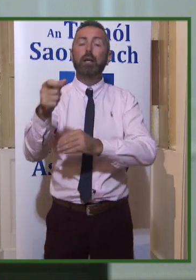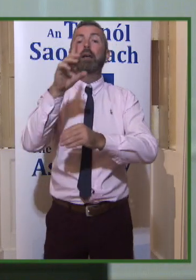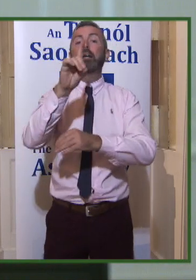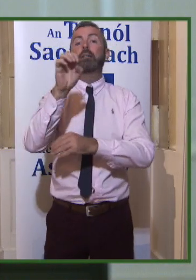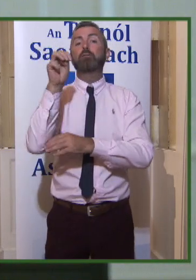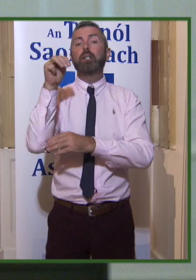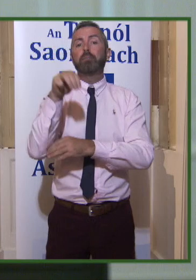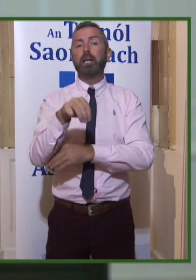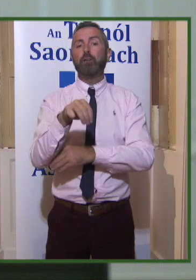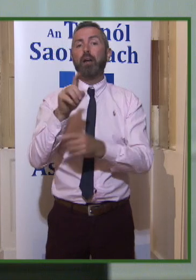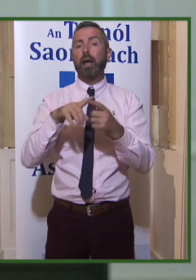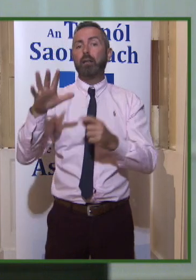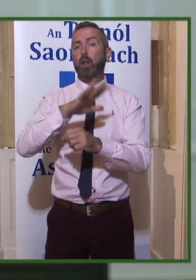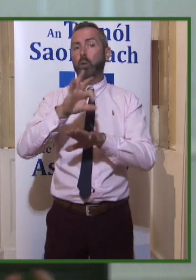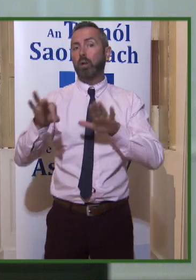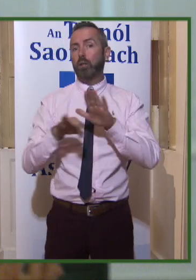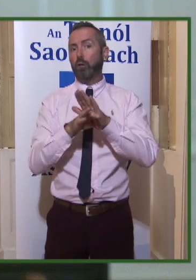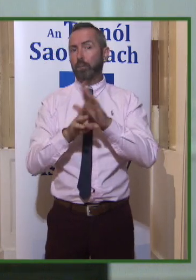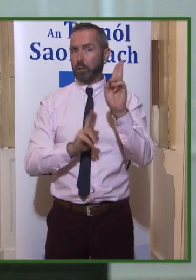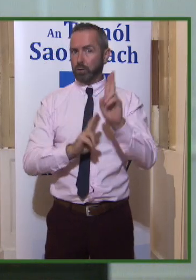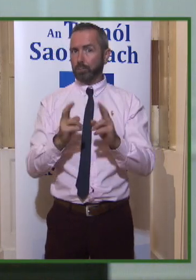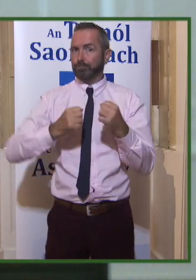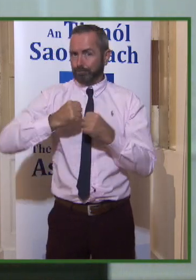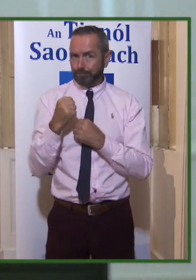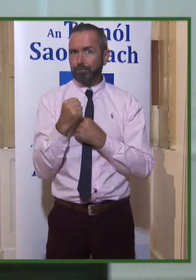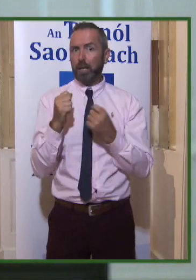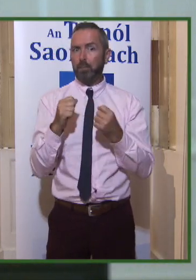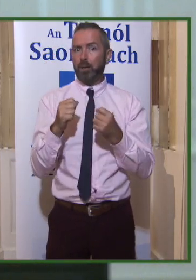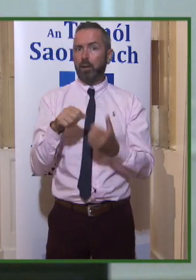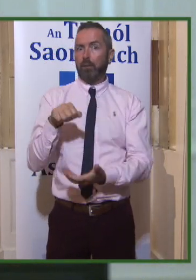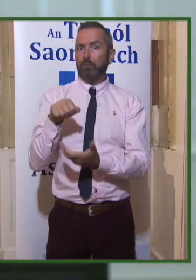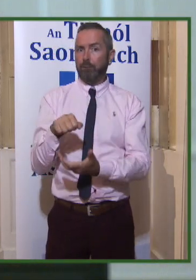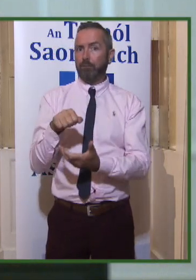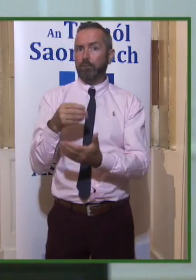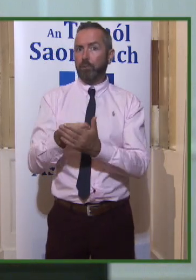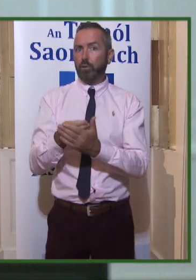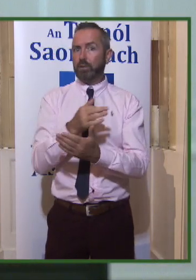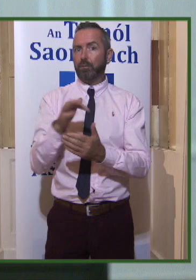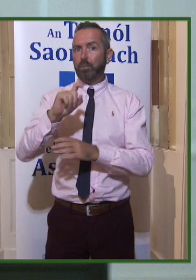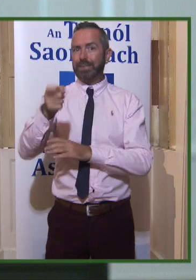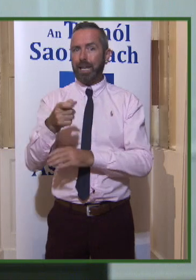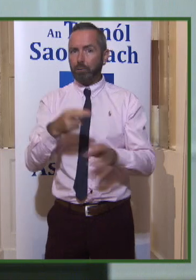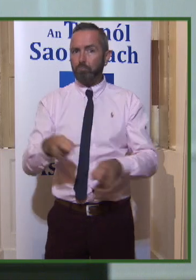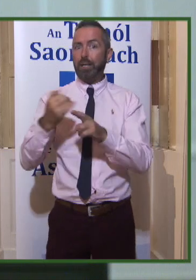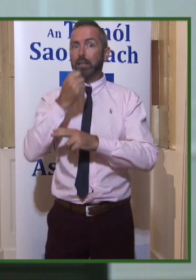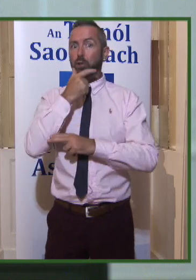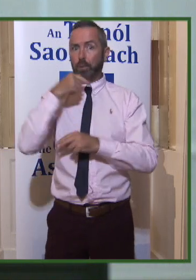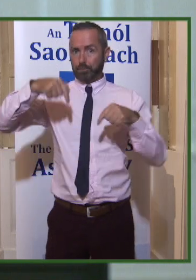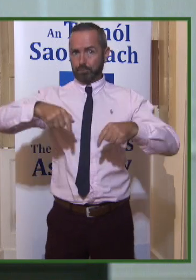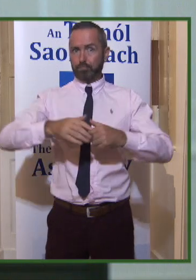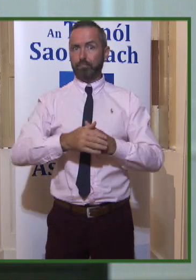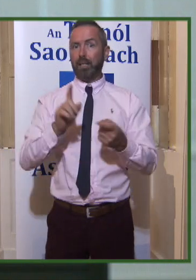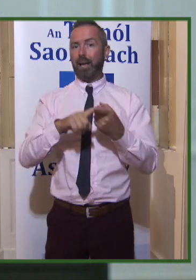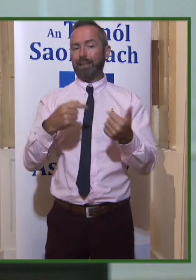mayor and local government should retain funds from taxes raised in Dublin.